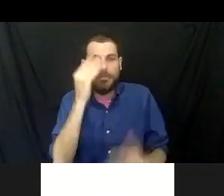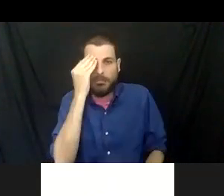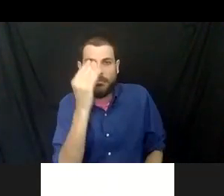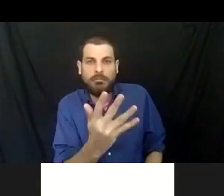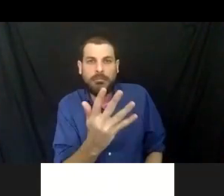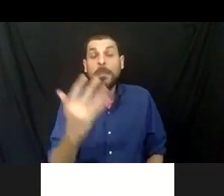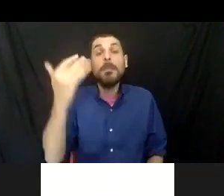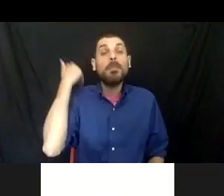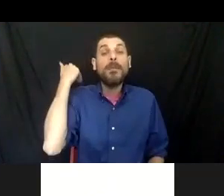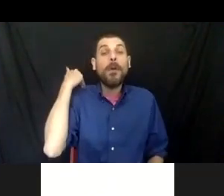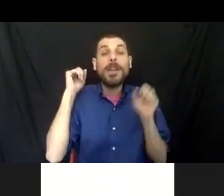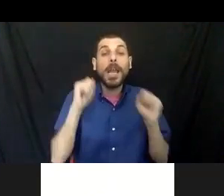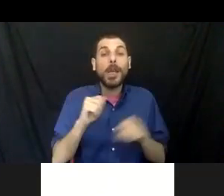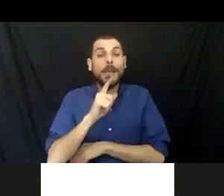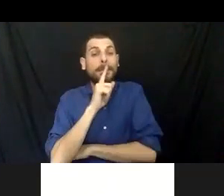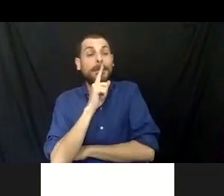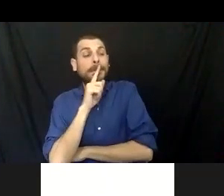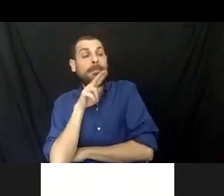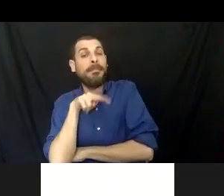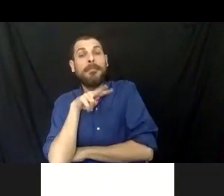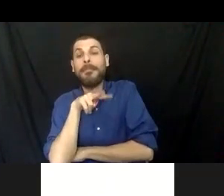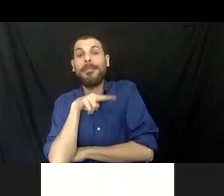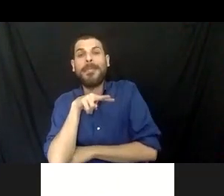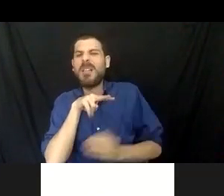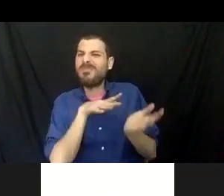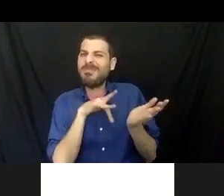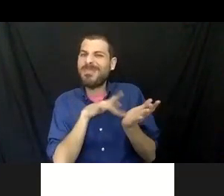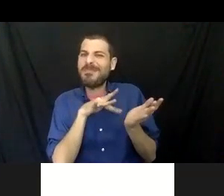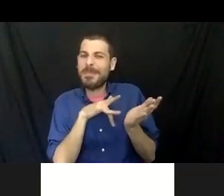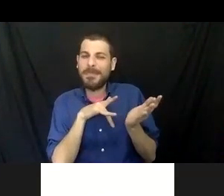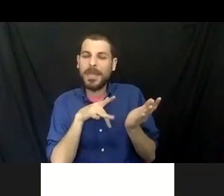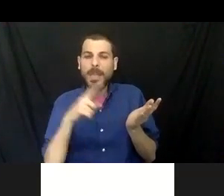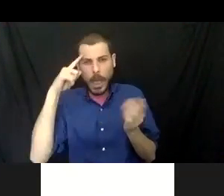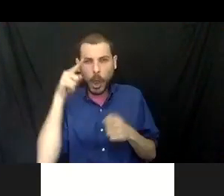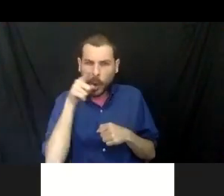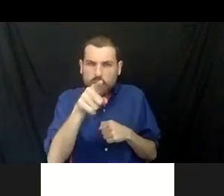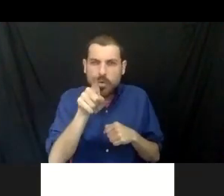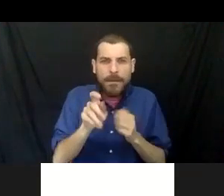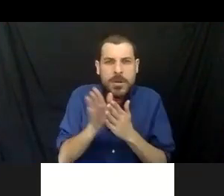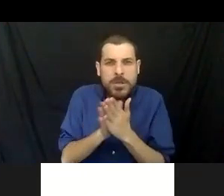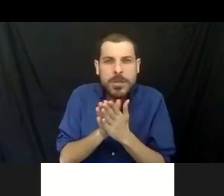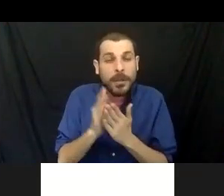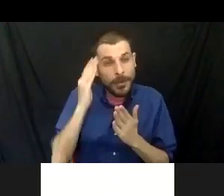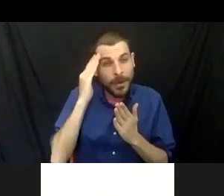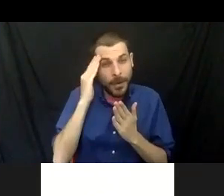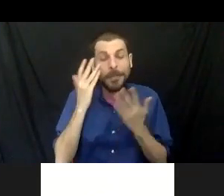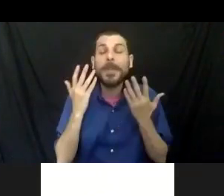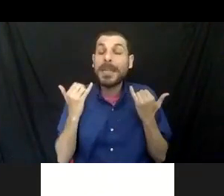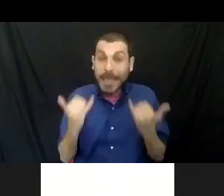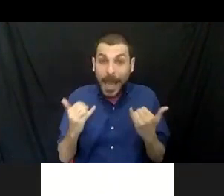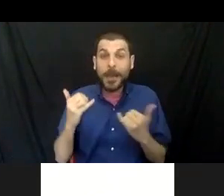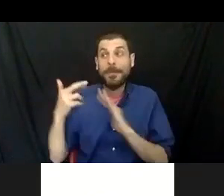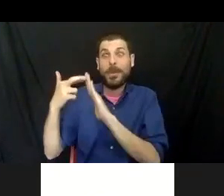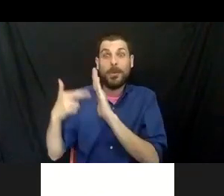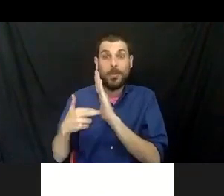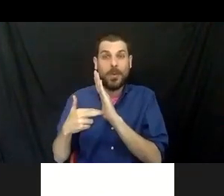in place, you were kind of on your own. You just had to make sure that you were proactive and making contact. But the CFPB rules make it